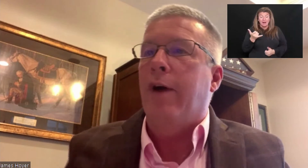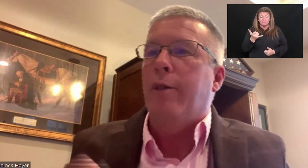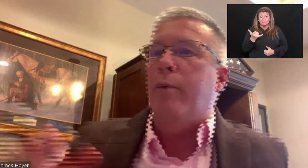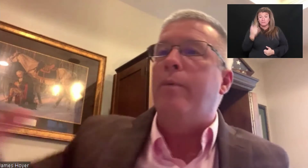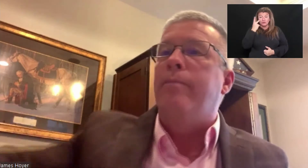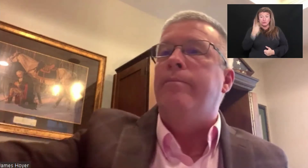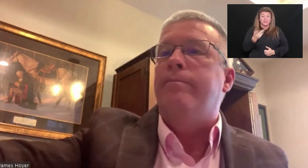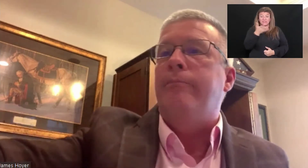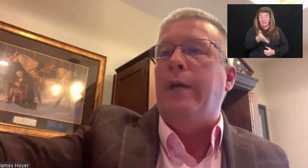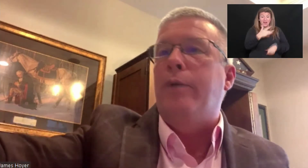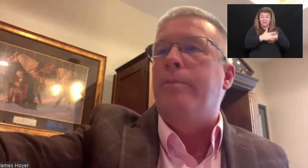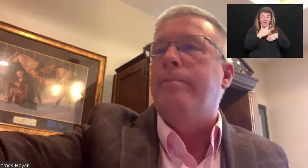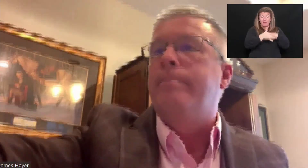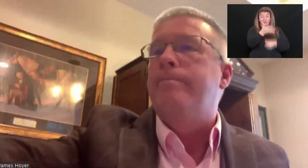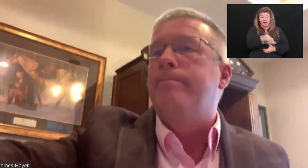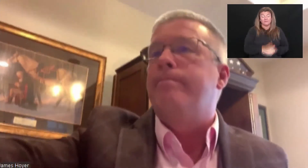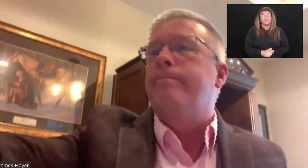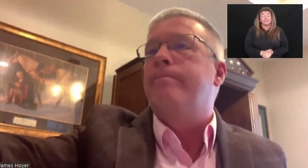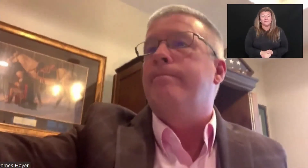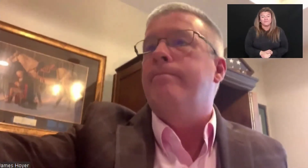and available. Thank you.